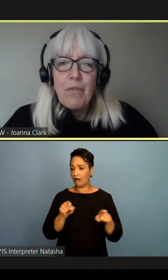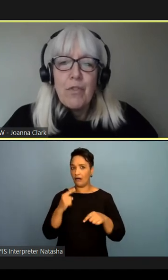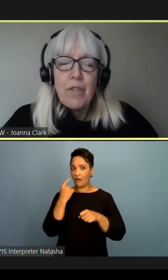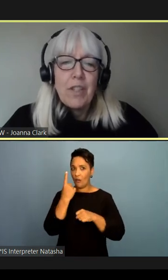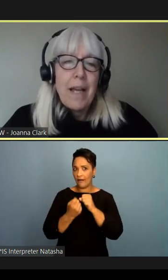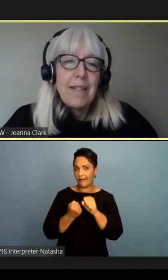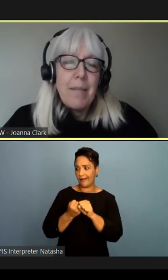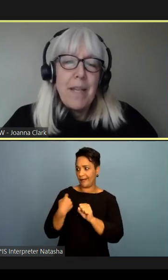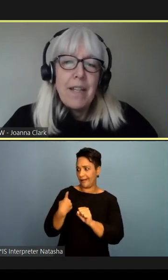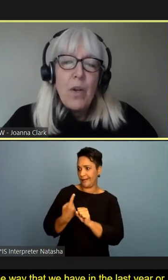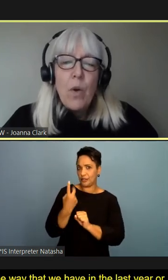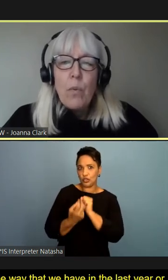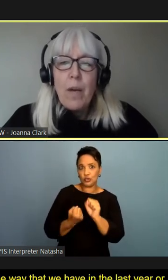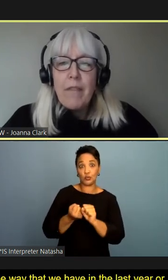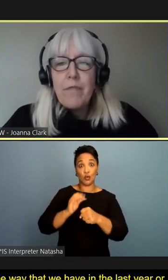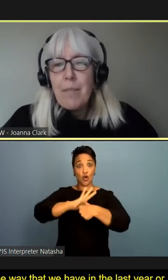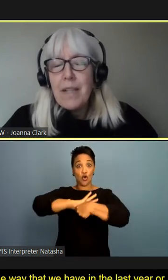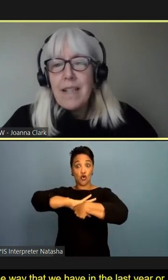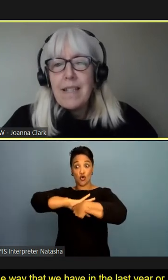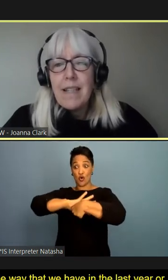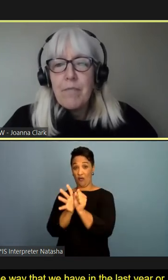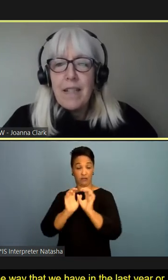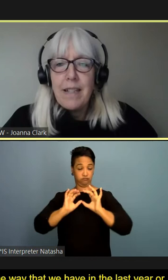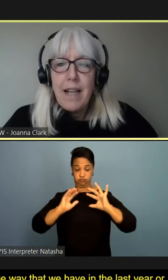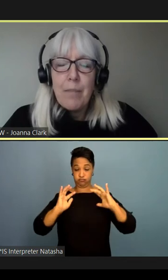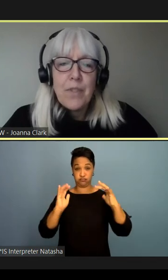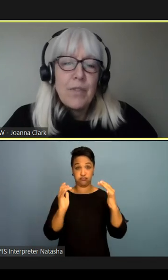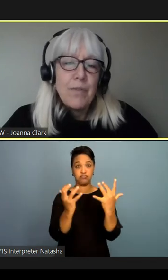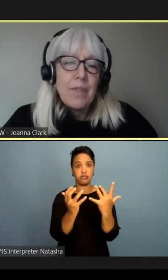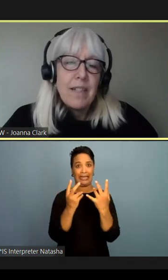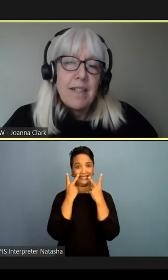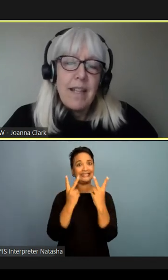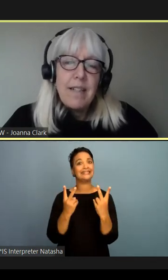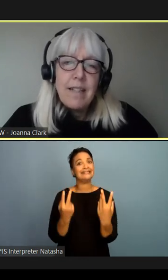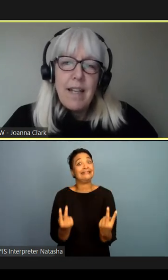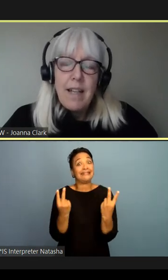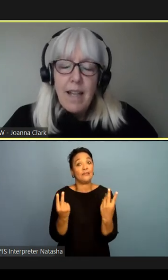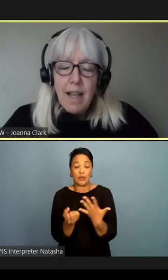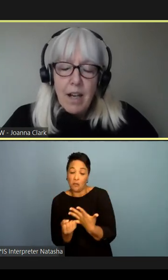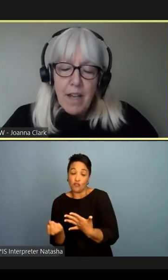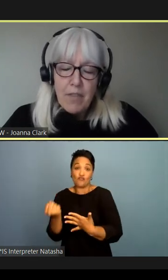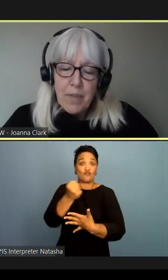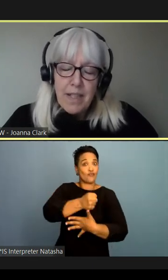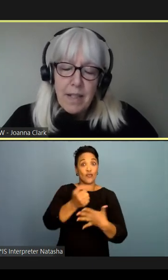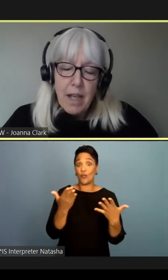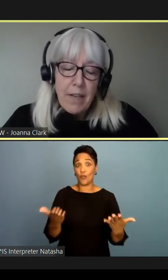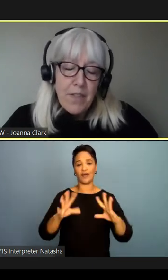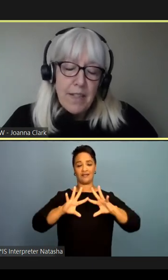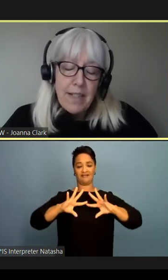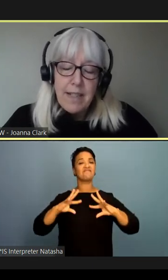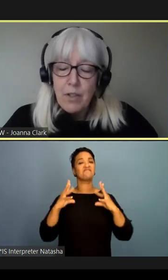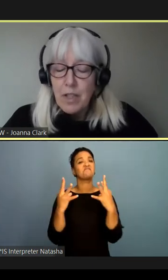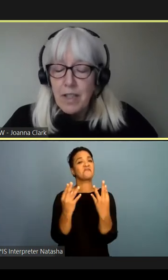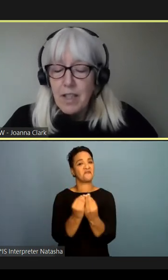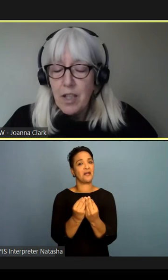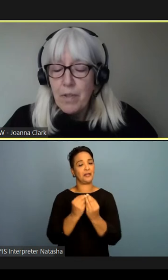so during the pandemic, where families have been absolutely at the center of everybody's lives. And